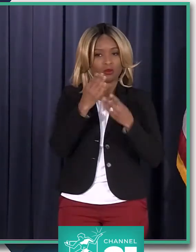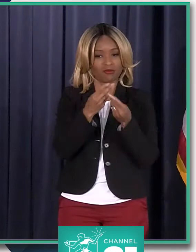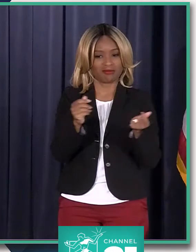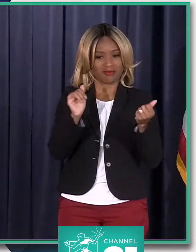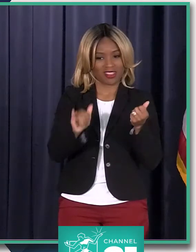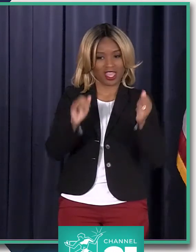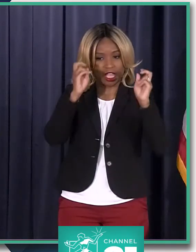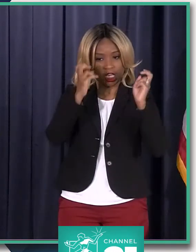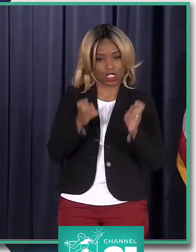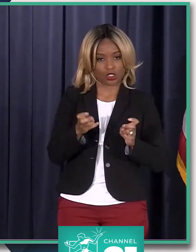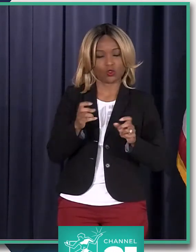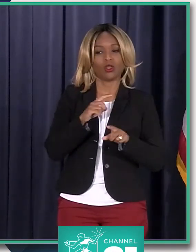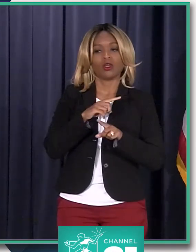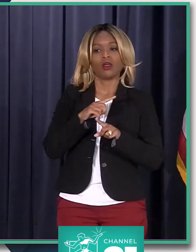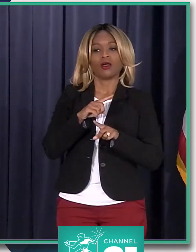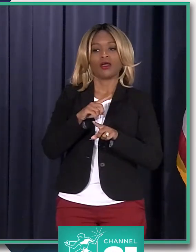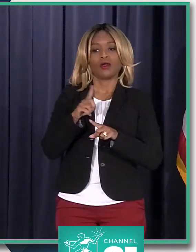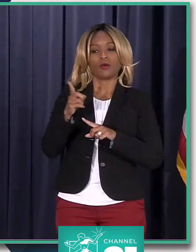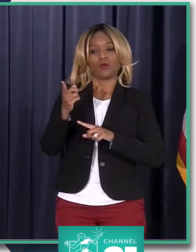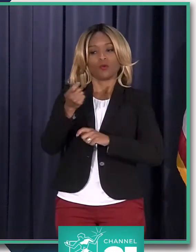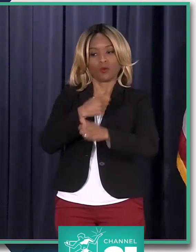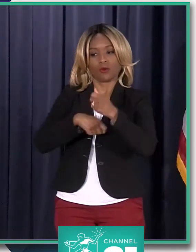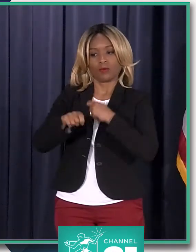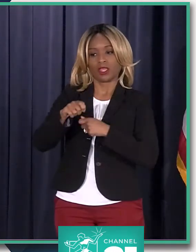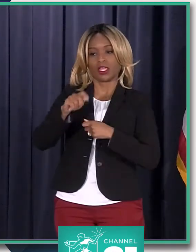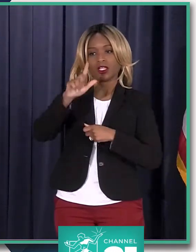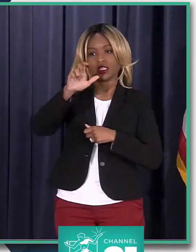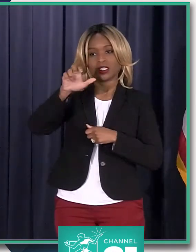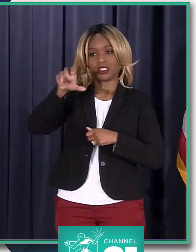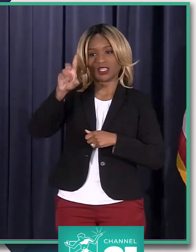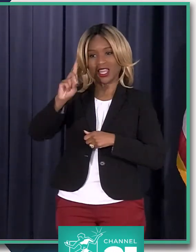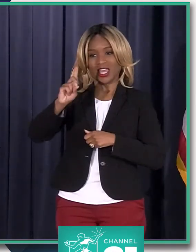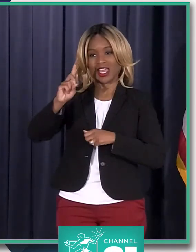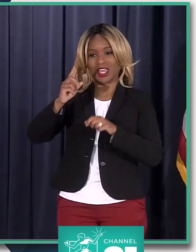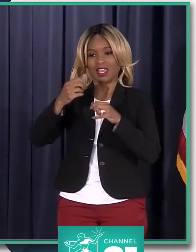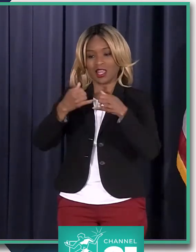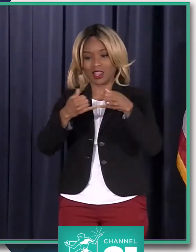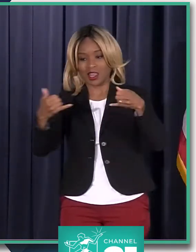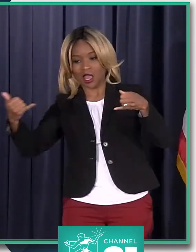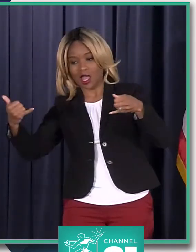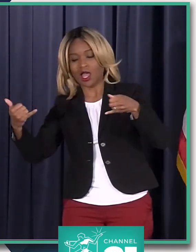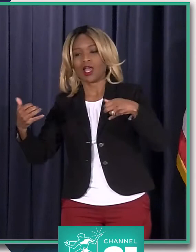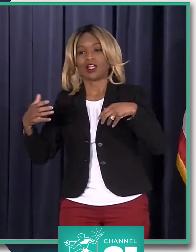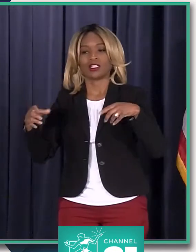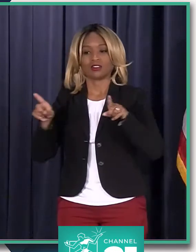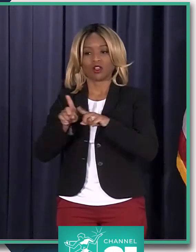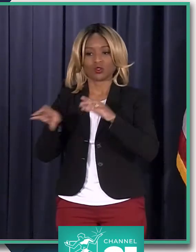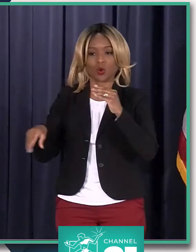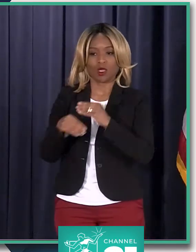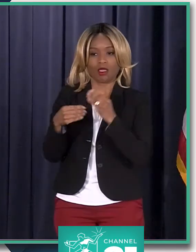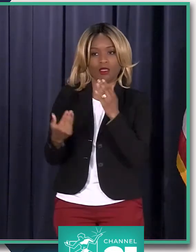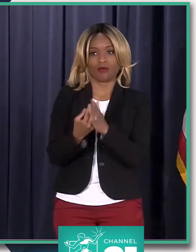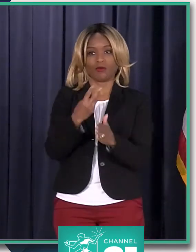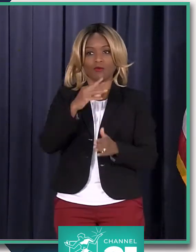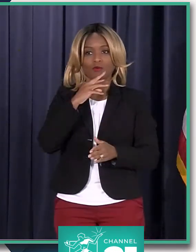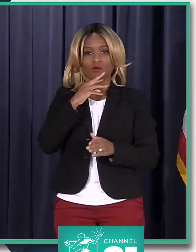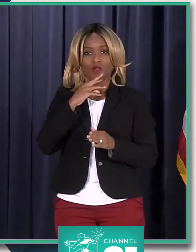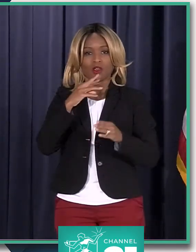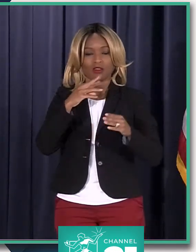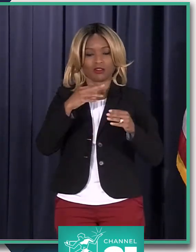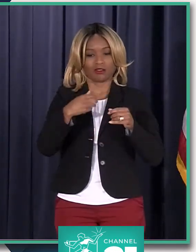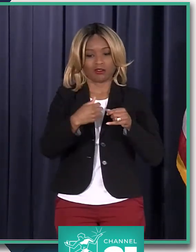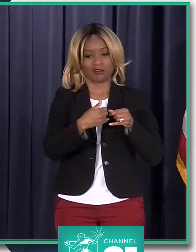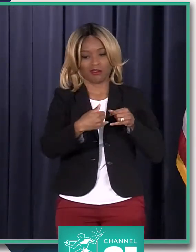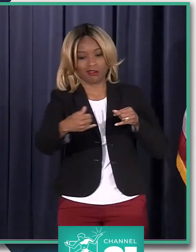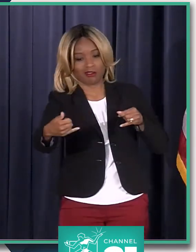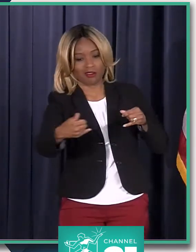particular issue. We're replacing lead service lines along with adding new water mains in that particular area.